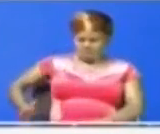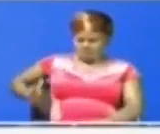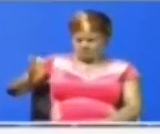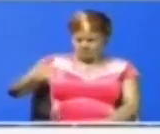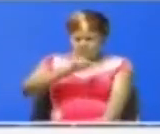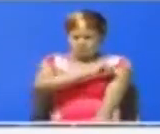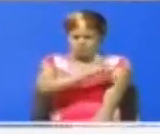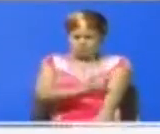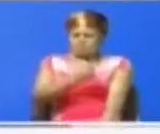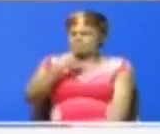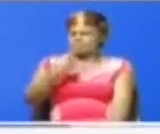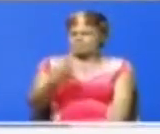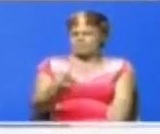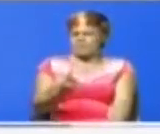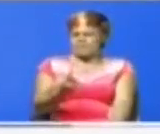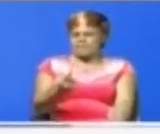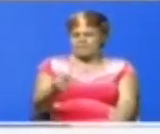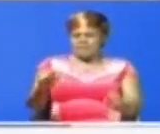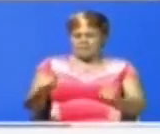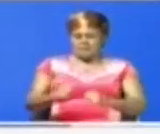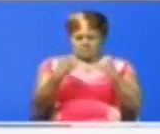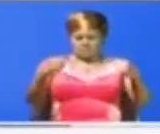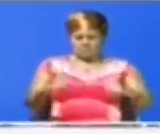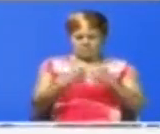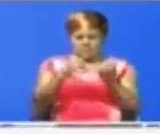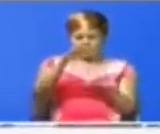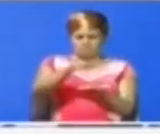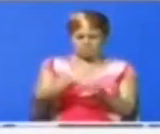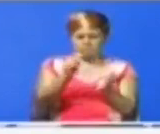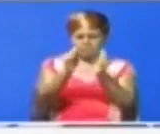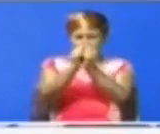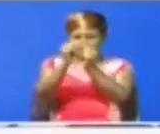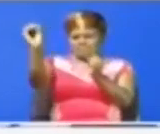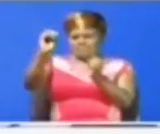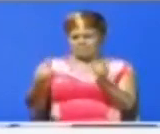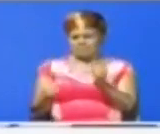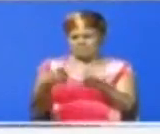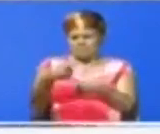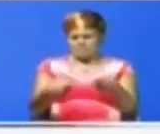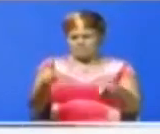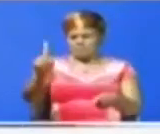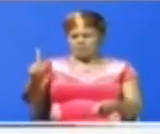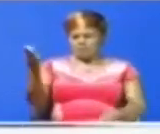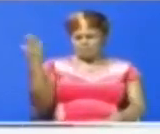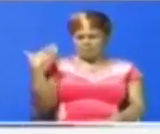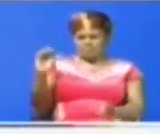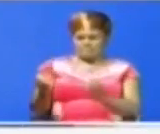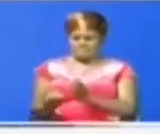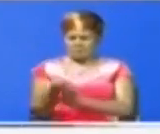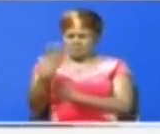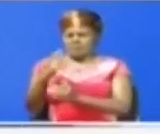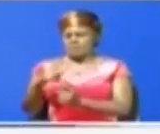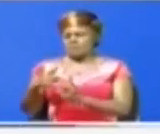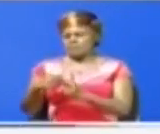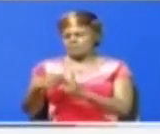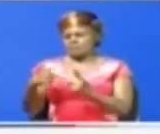authority indicating that the number of road accidents has reduced by 10% in the last 1 year. We have initiated various